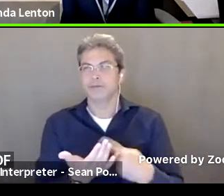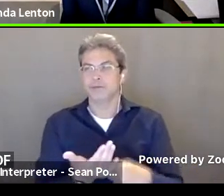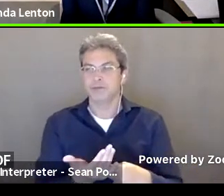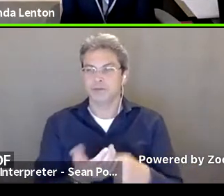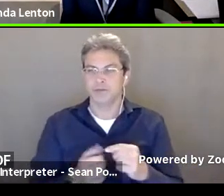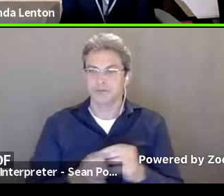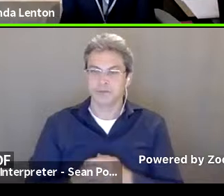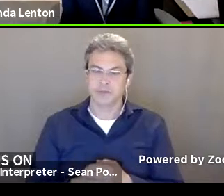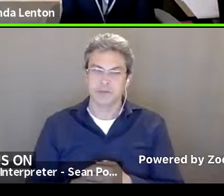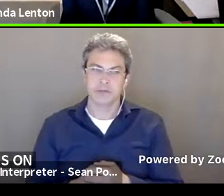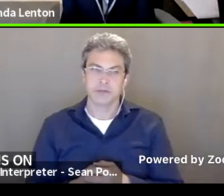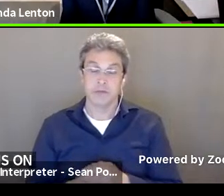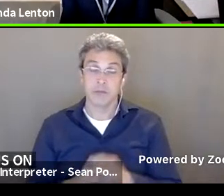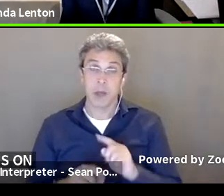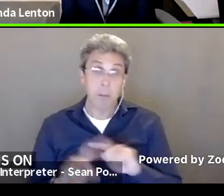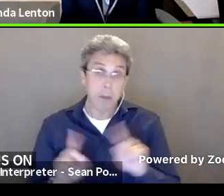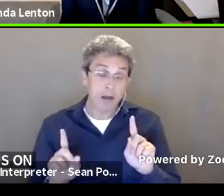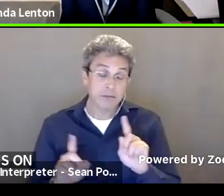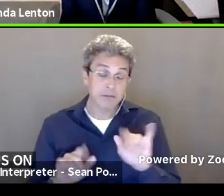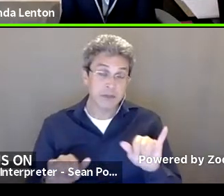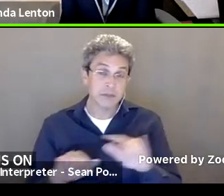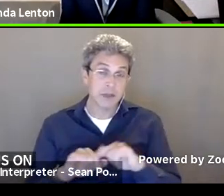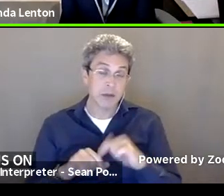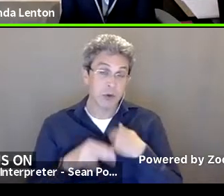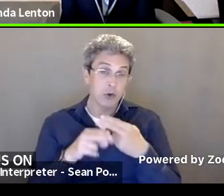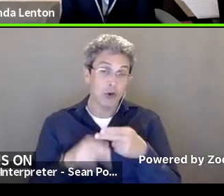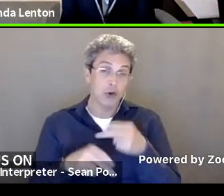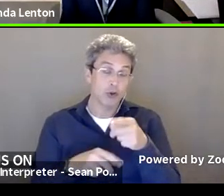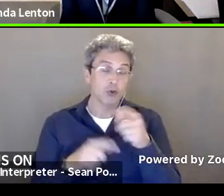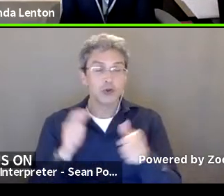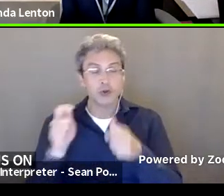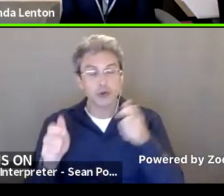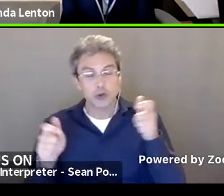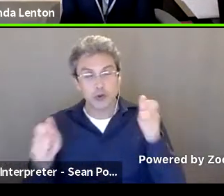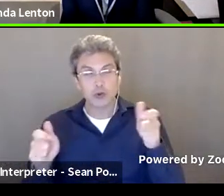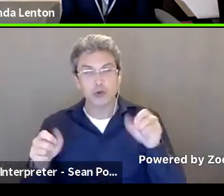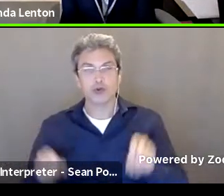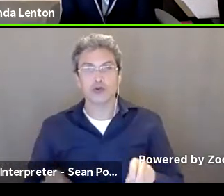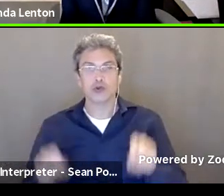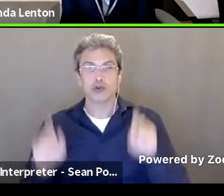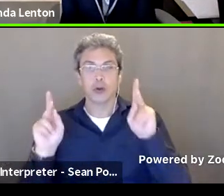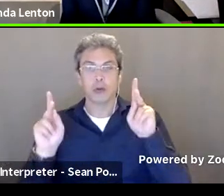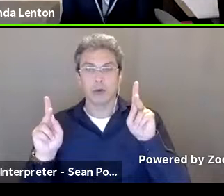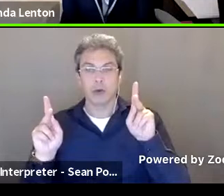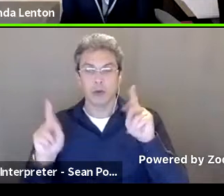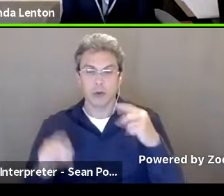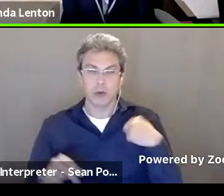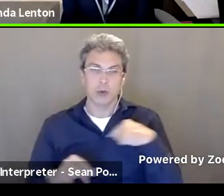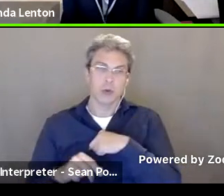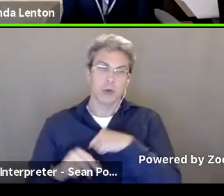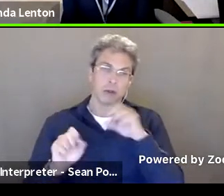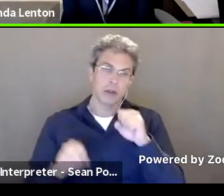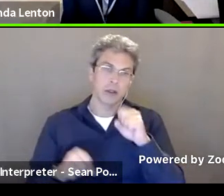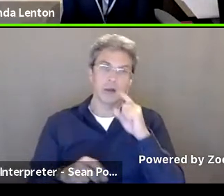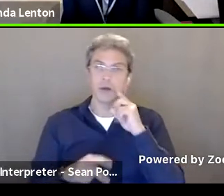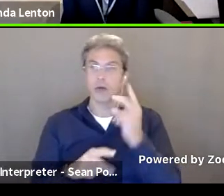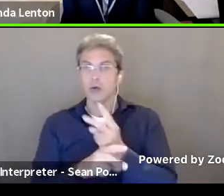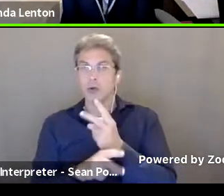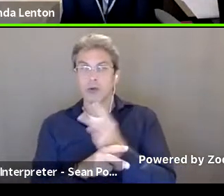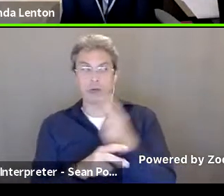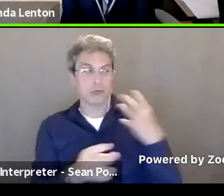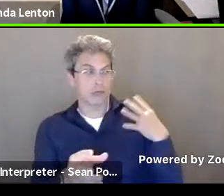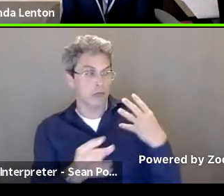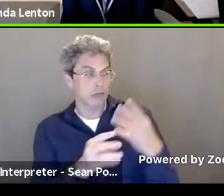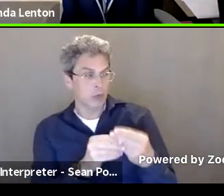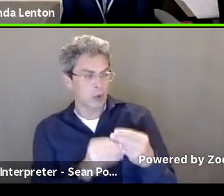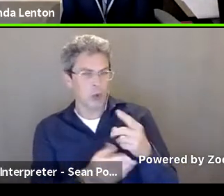there's a huge opportunity here for us to look and reflect on what have been the lessons that we've learned from